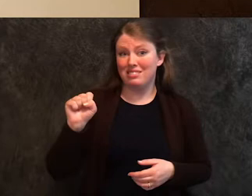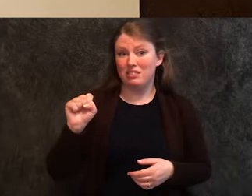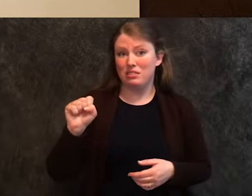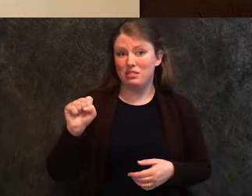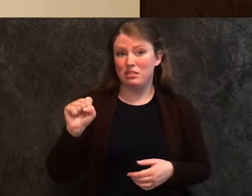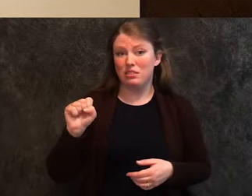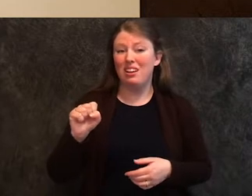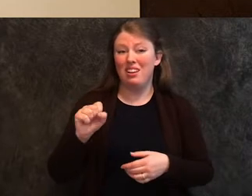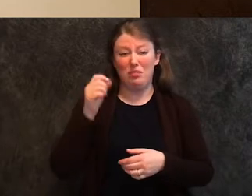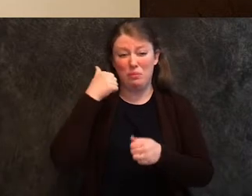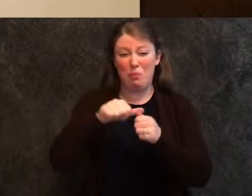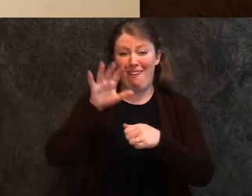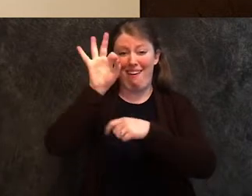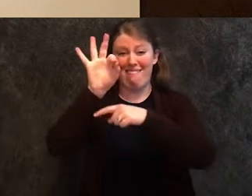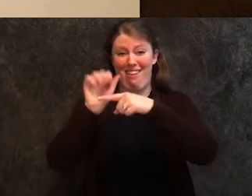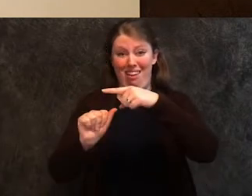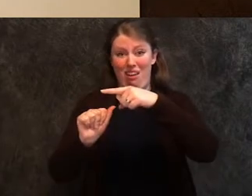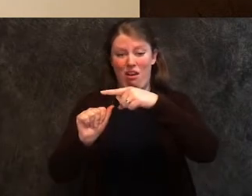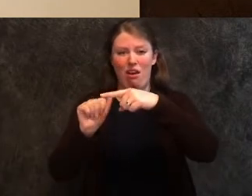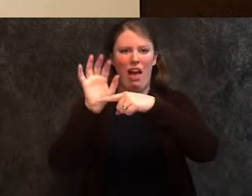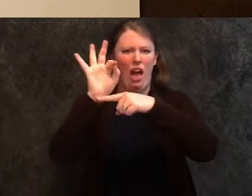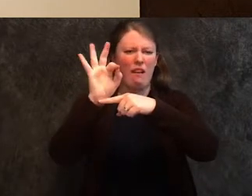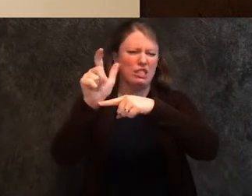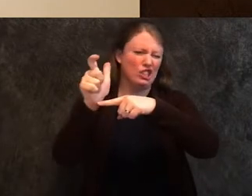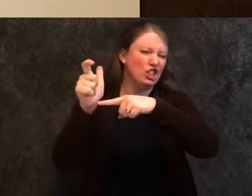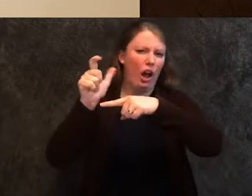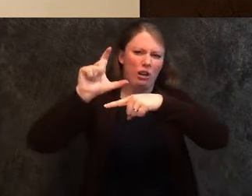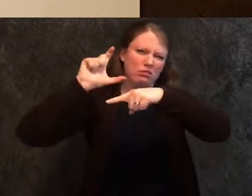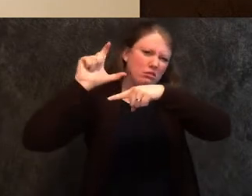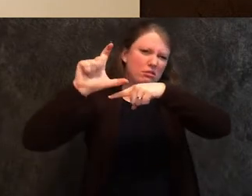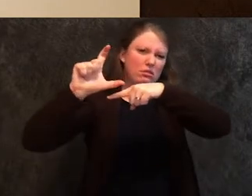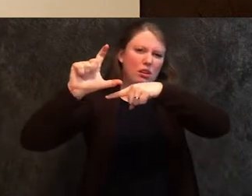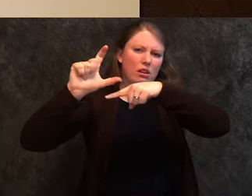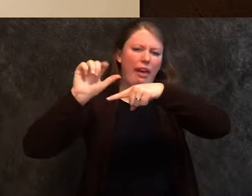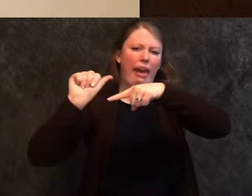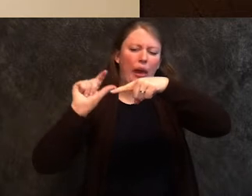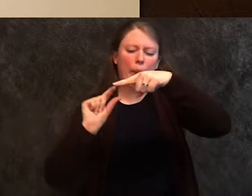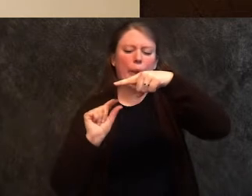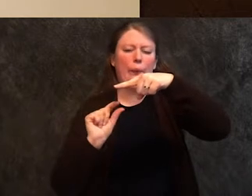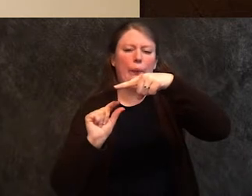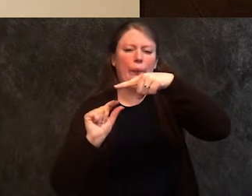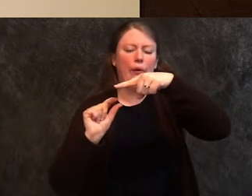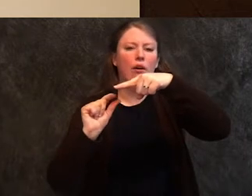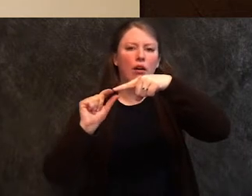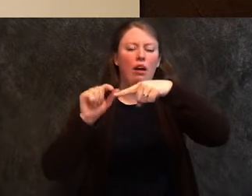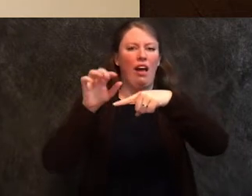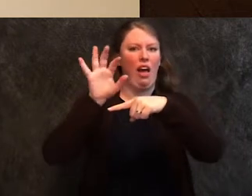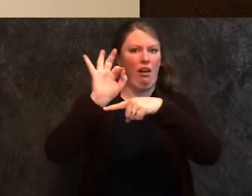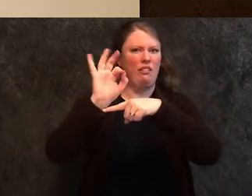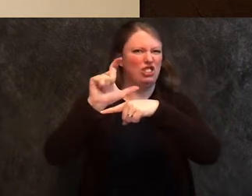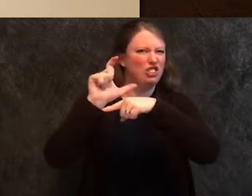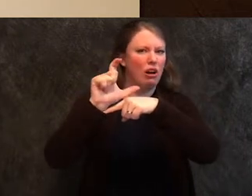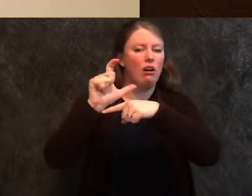and a tiny little A. And that F can stand for things, right? So the F, I think, when we're stressed, the F, what